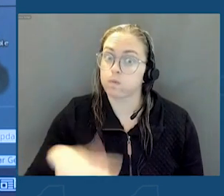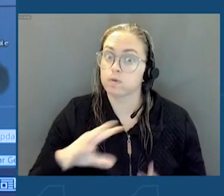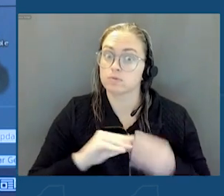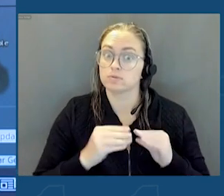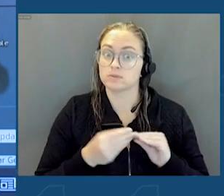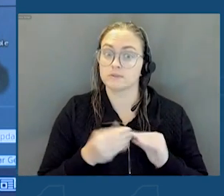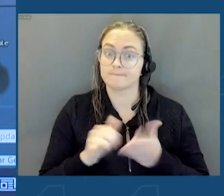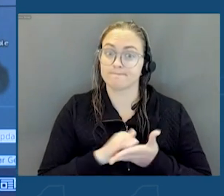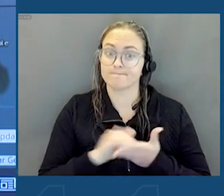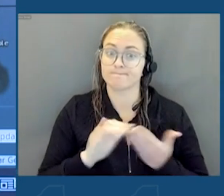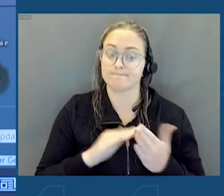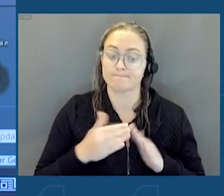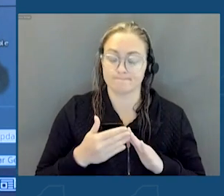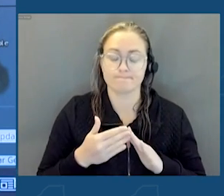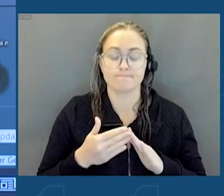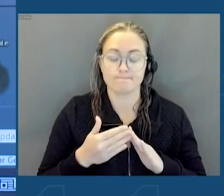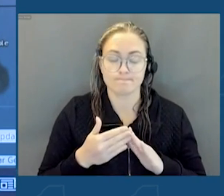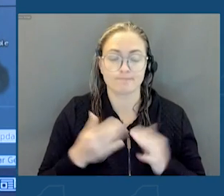York City.